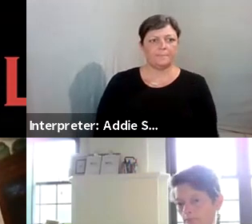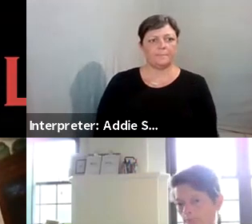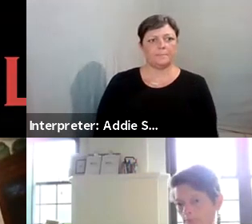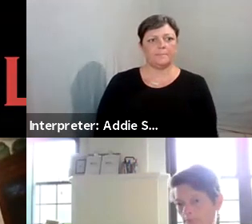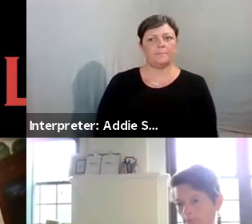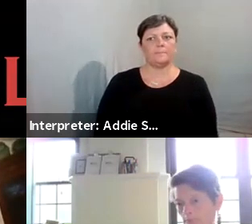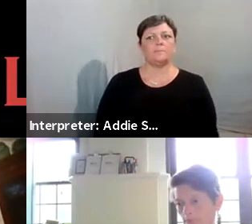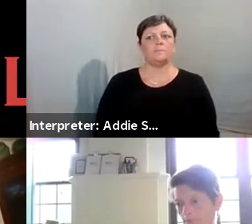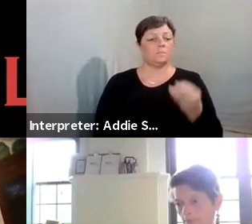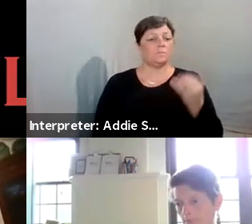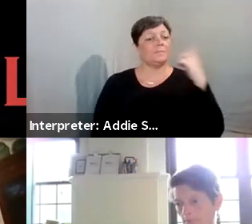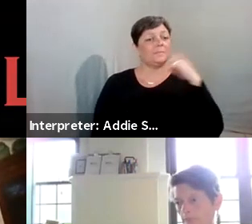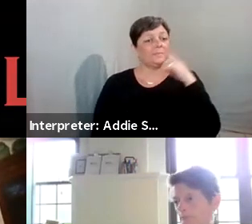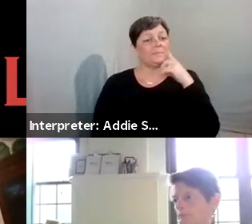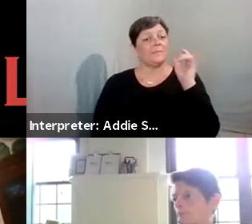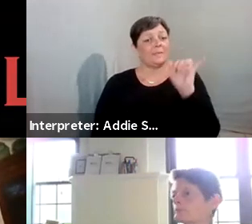Thank you. So it does sound like that loan